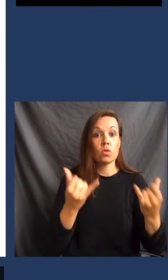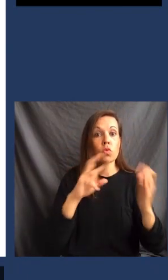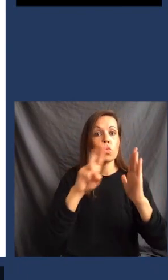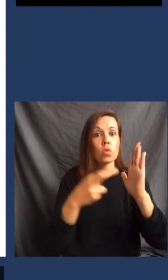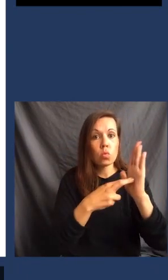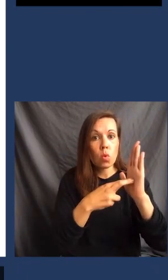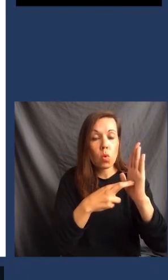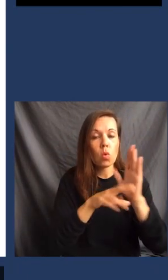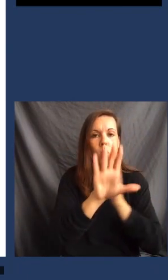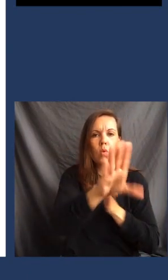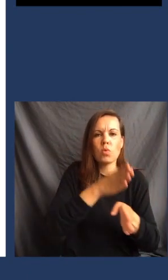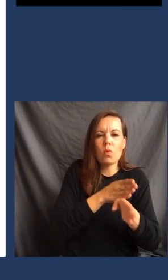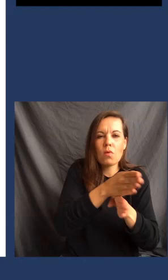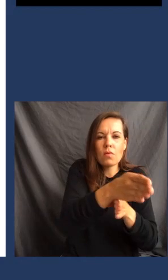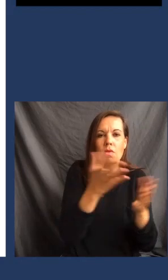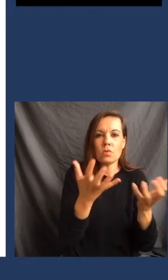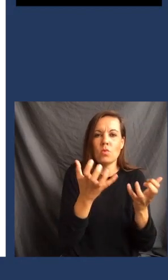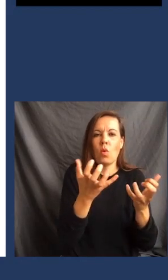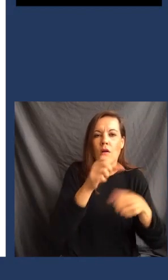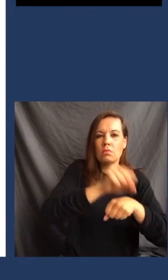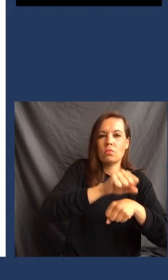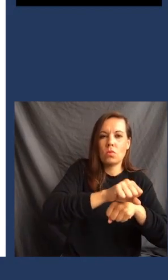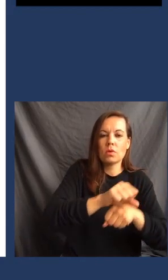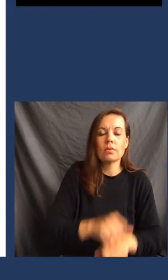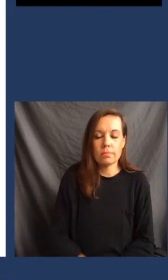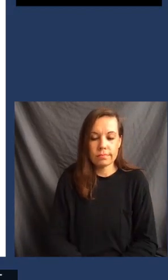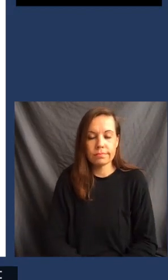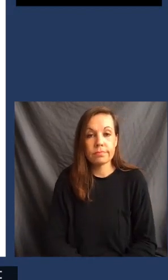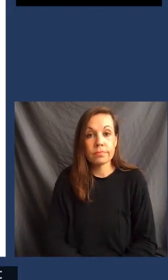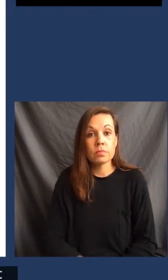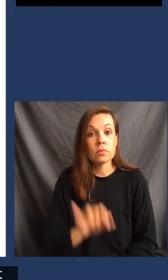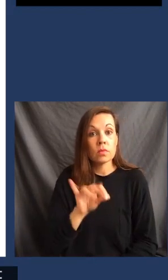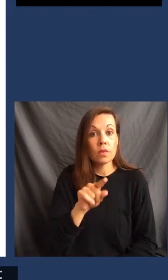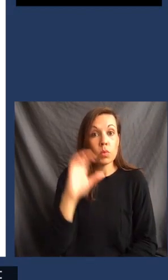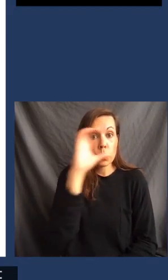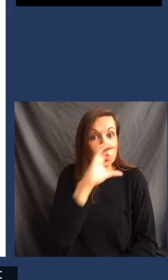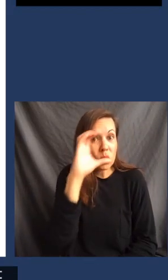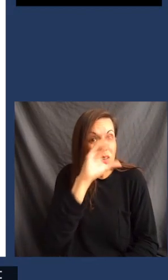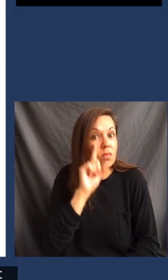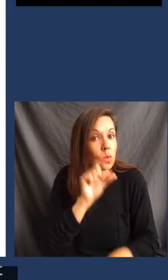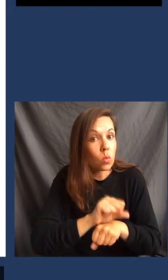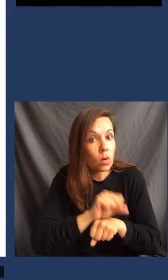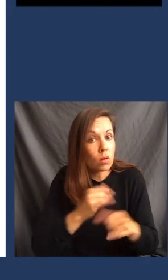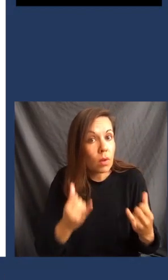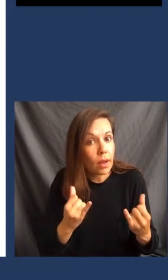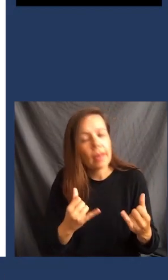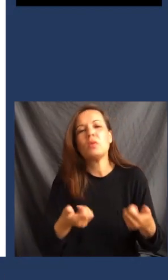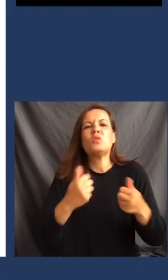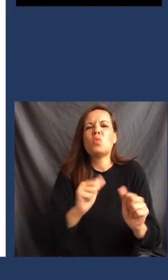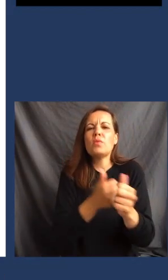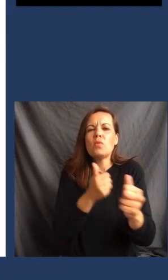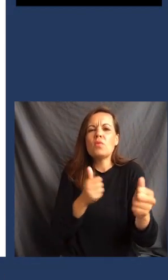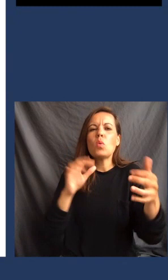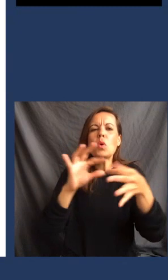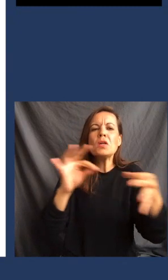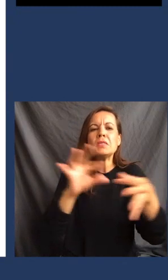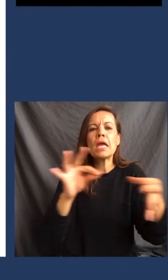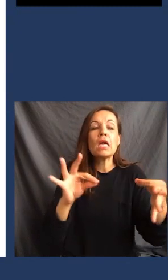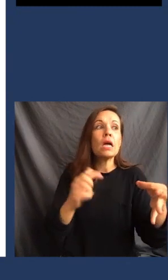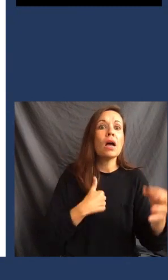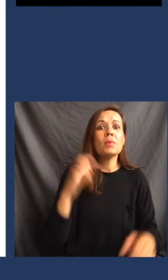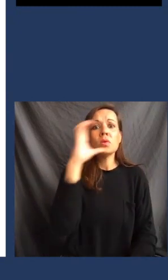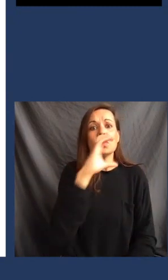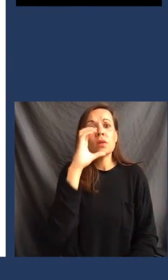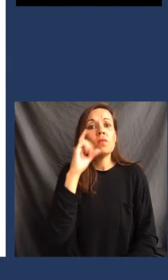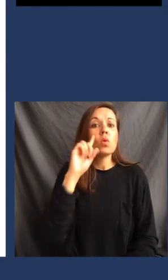role or the field that you aspire to enter. If you're seeking employment, it's best to avoid eager phrases like looking for